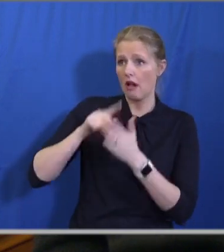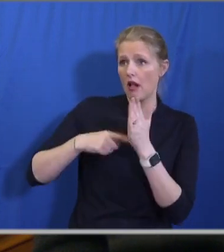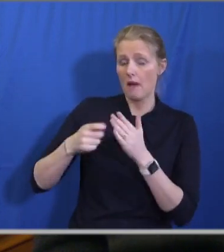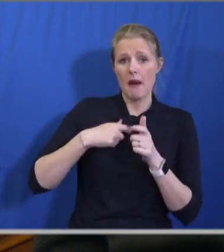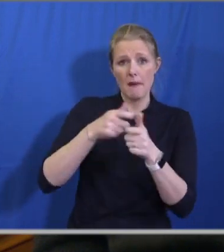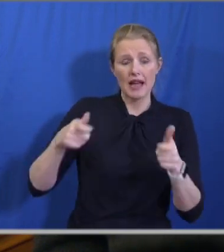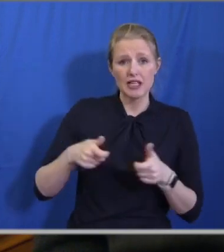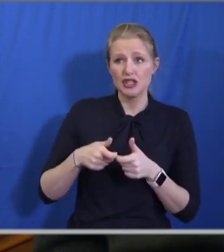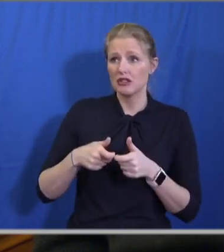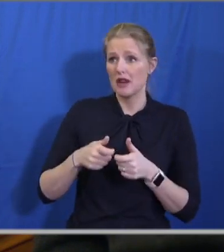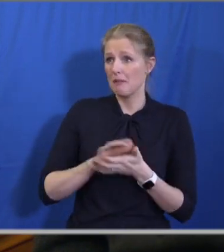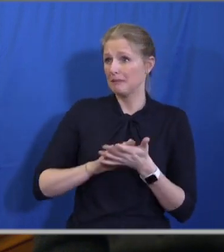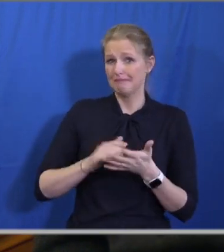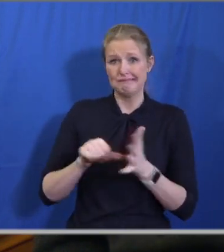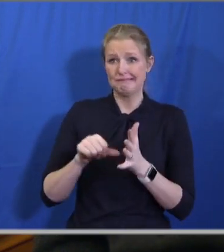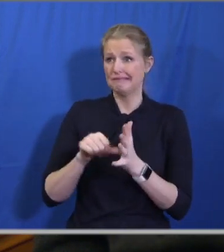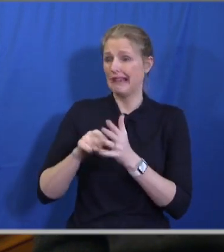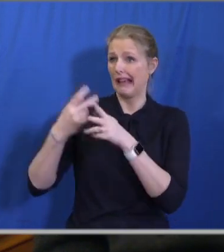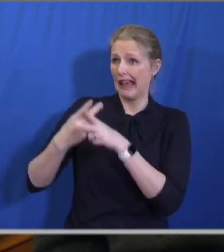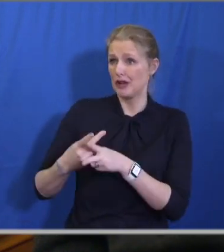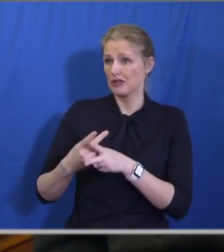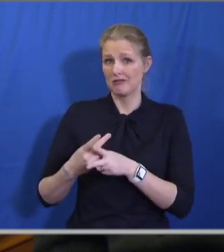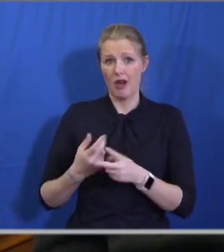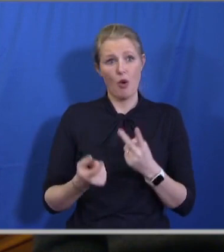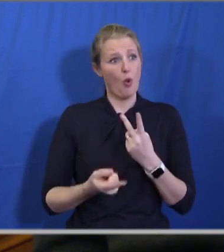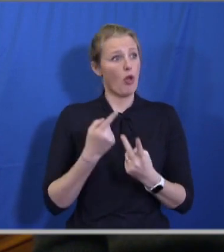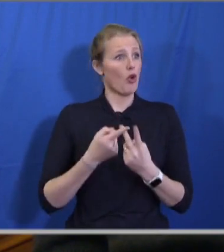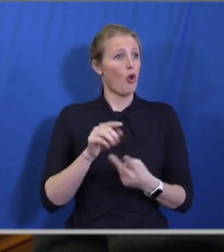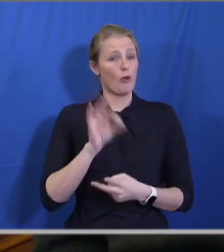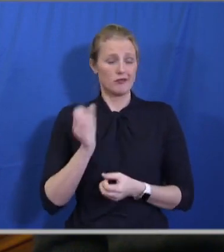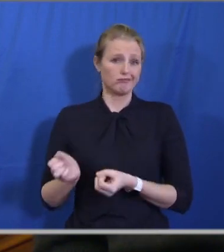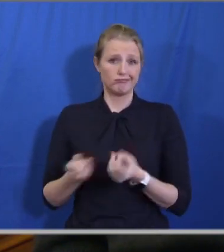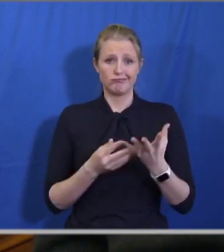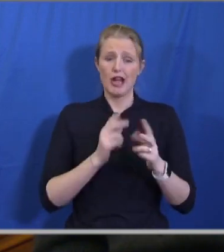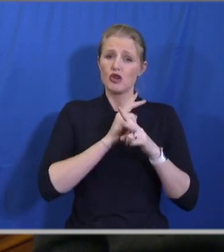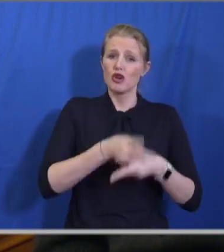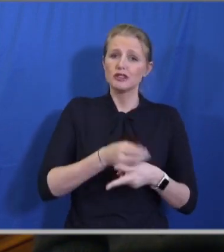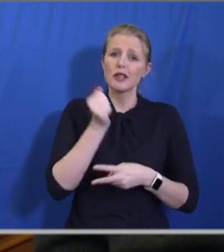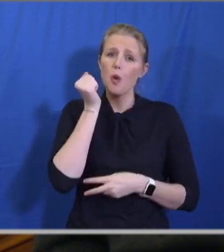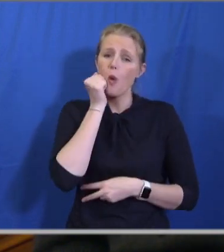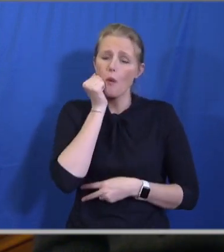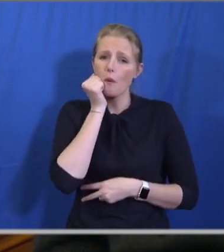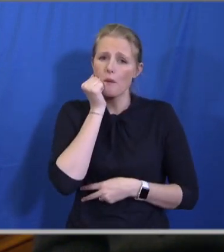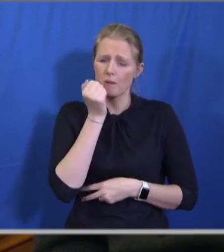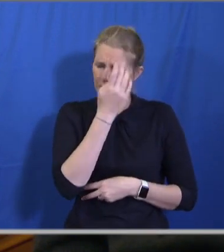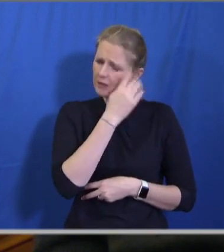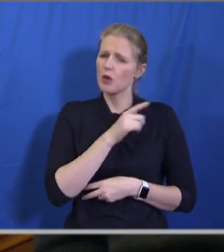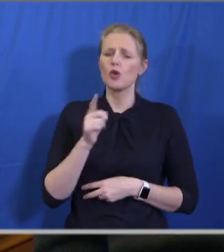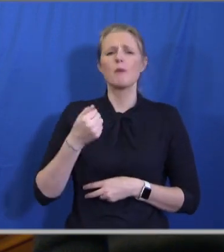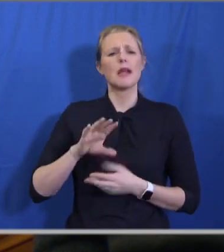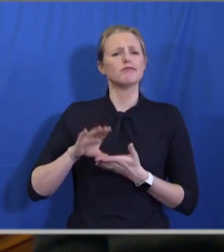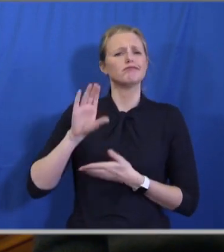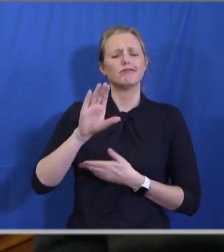into a nursing home. In November last year, as you said earlier, you allocated an additional 23 million,